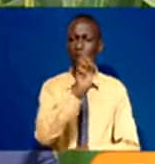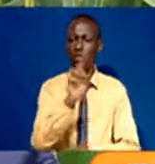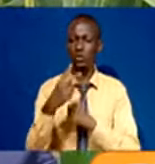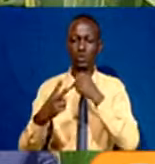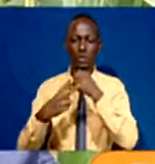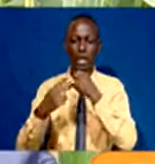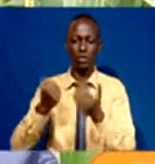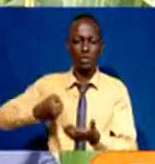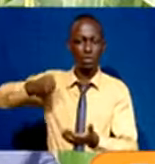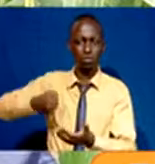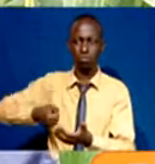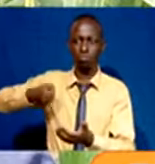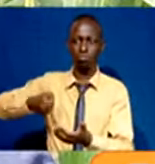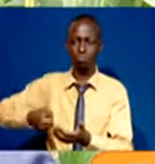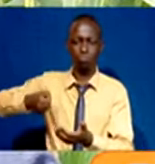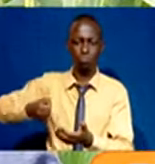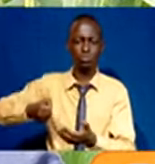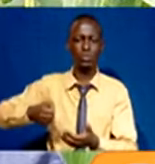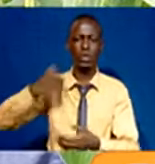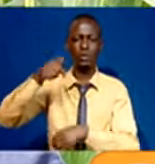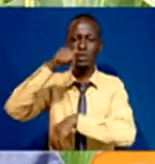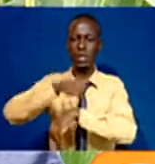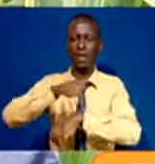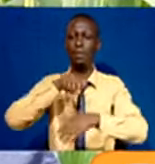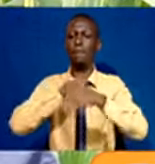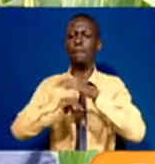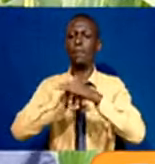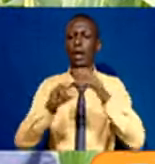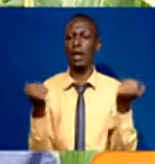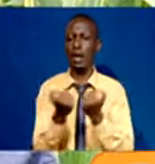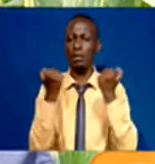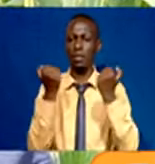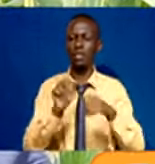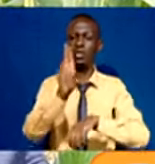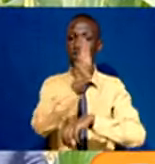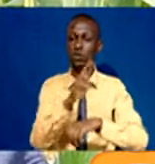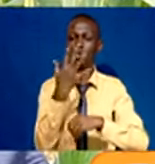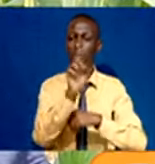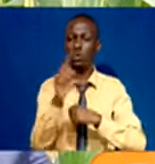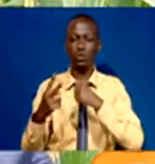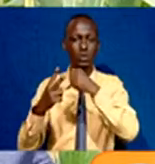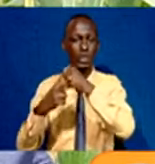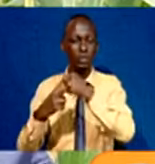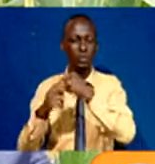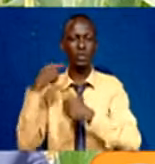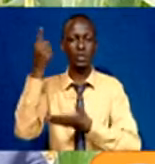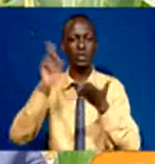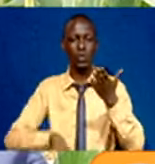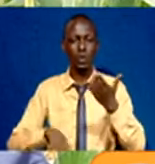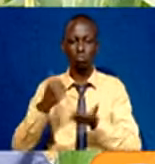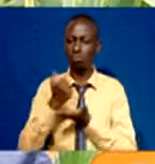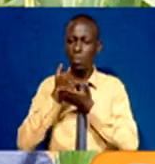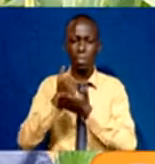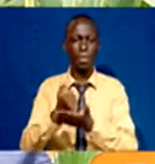sprays in a season. And even when they used 5 to 7 sprays, they were still saying there are no